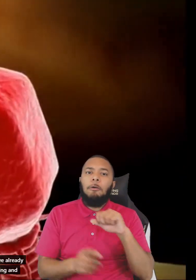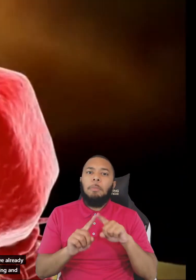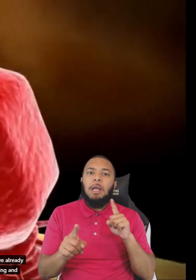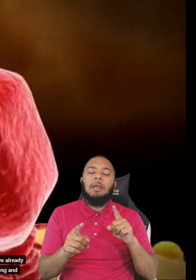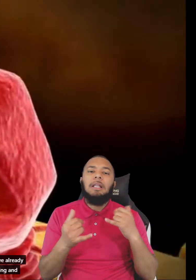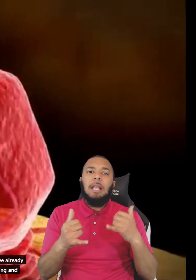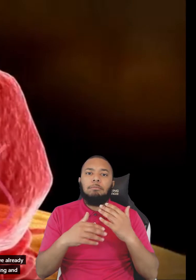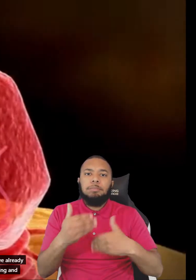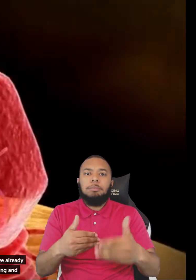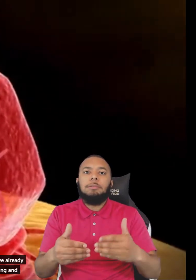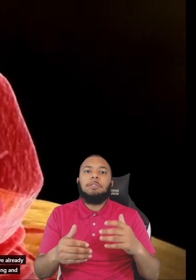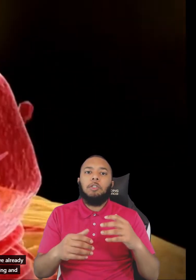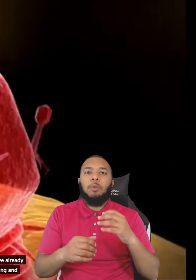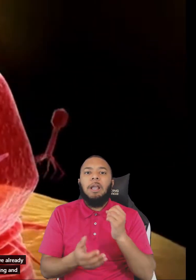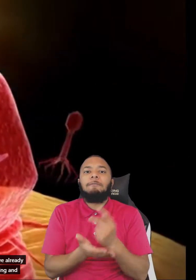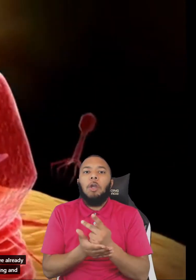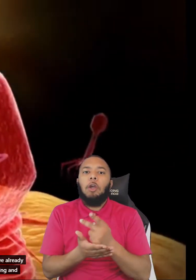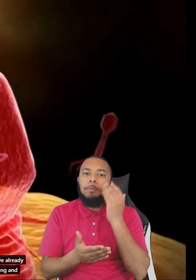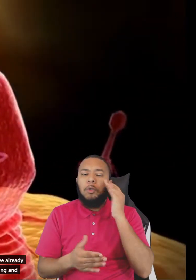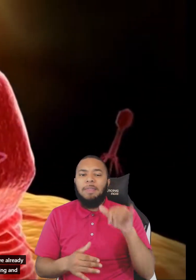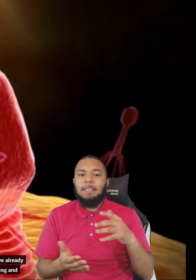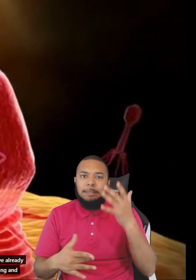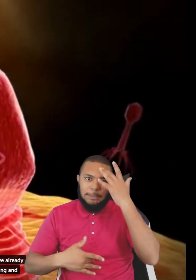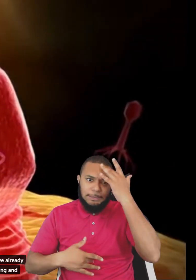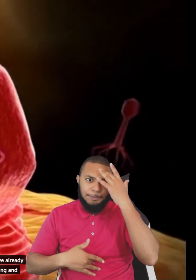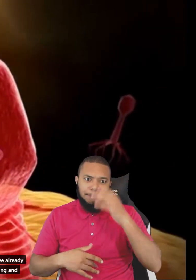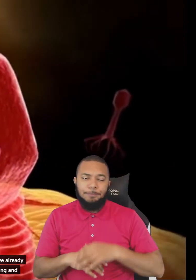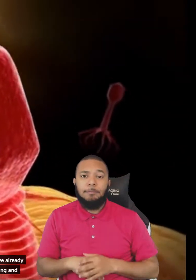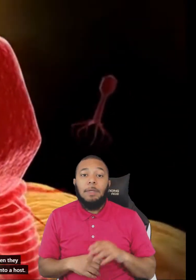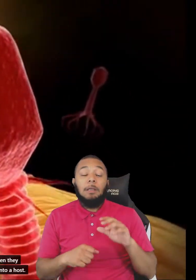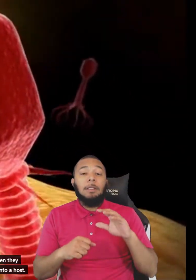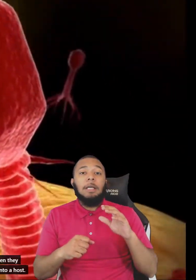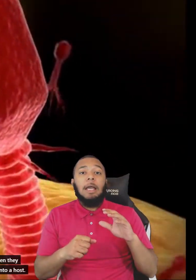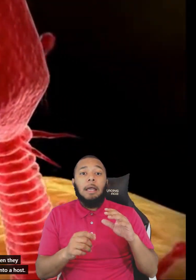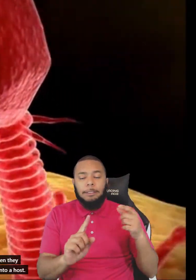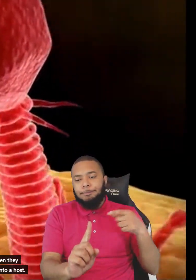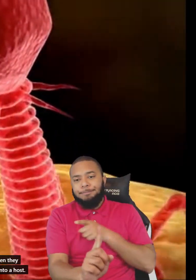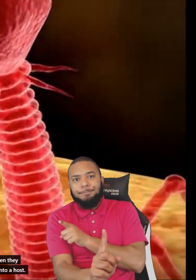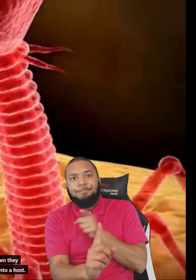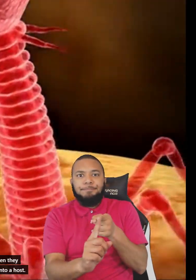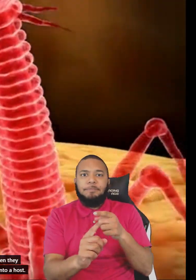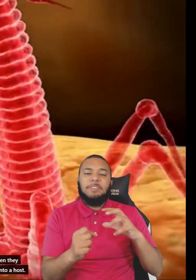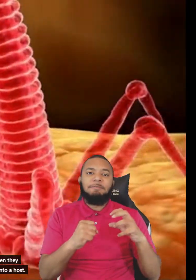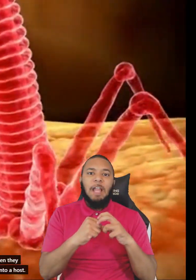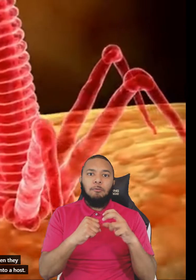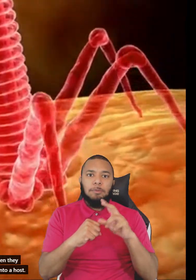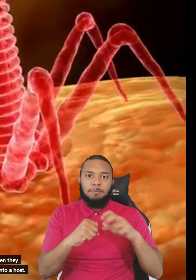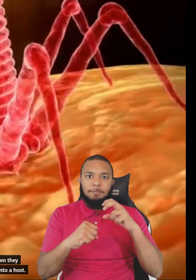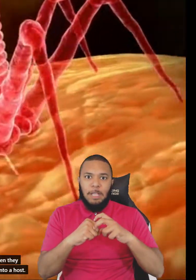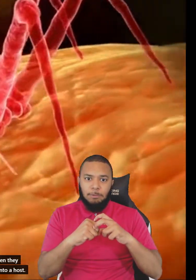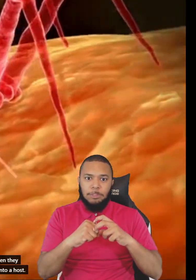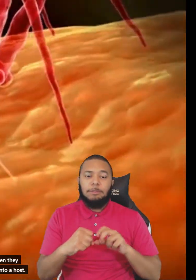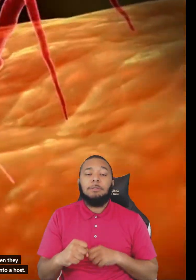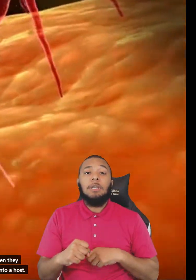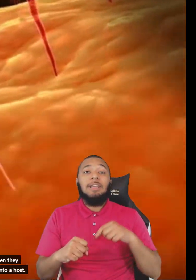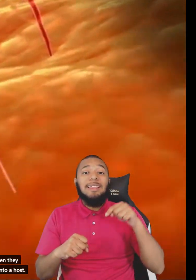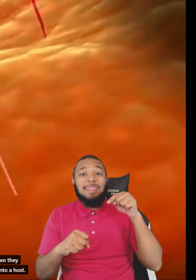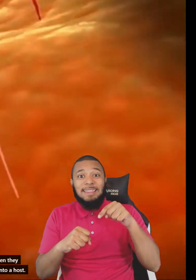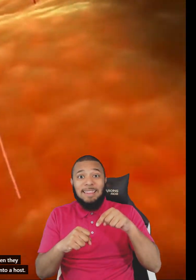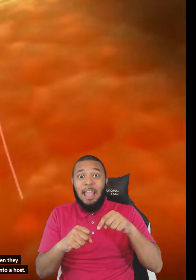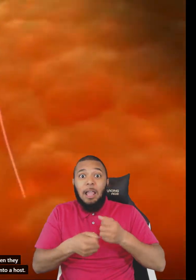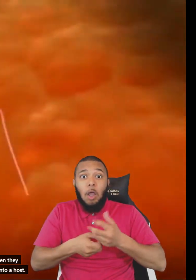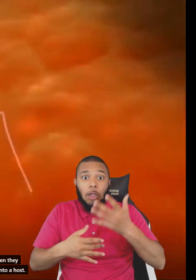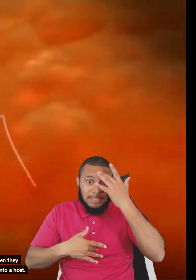viruses, as we've already spoke to, they are non-living, and they can only replicate when they insert their genetic